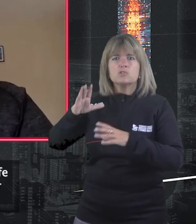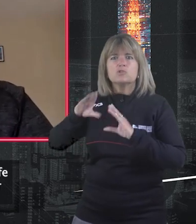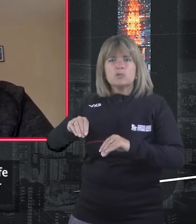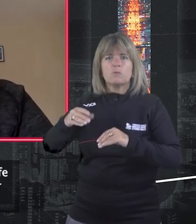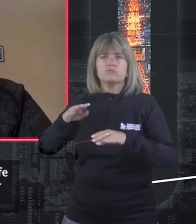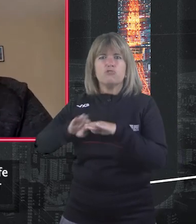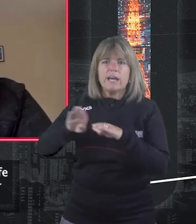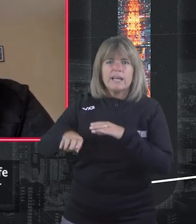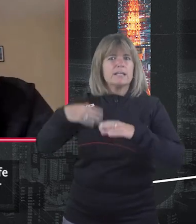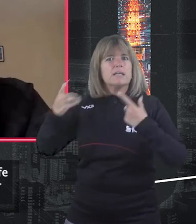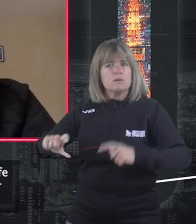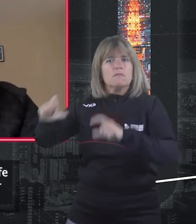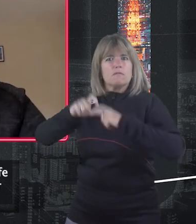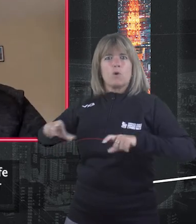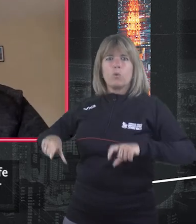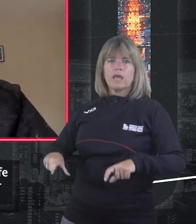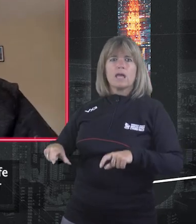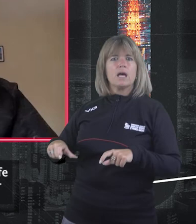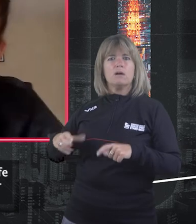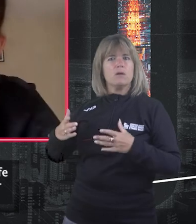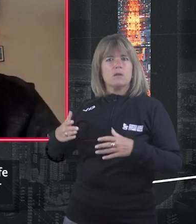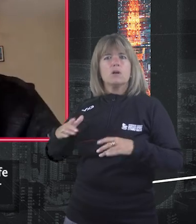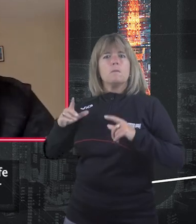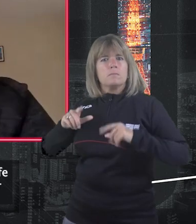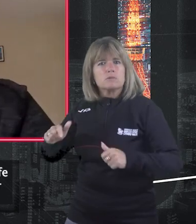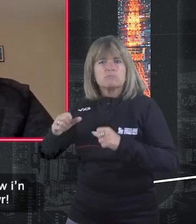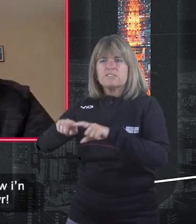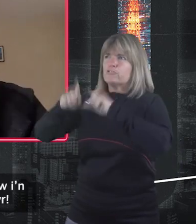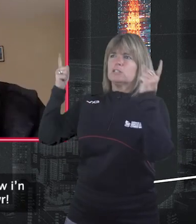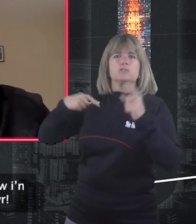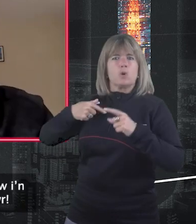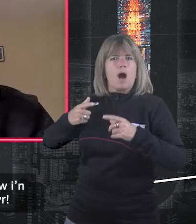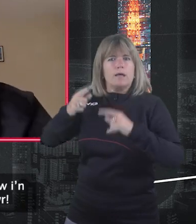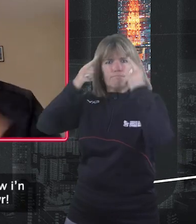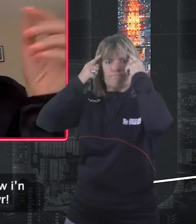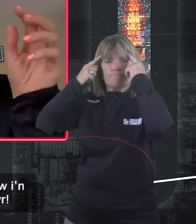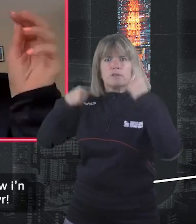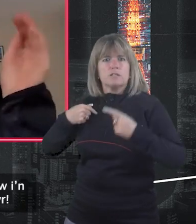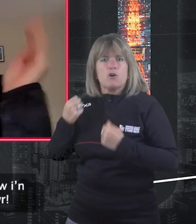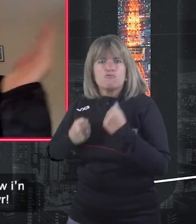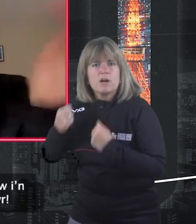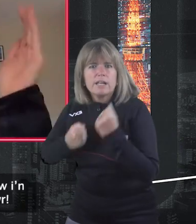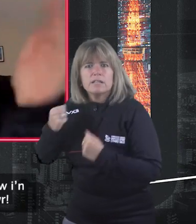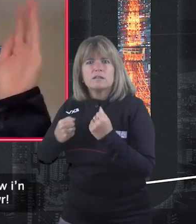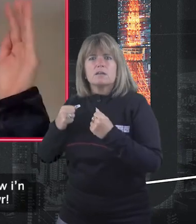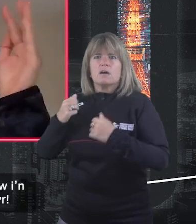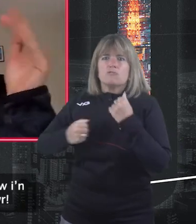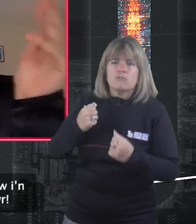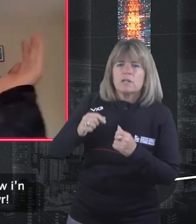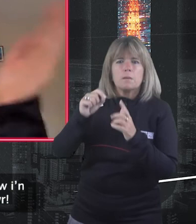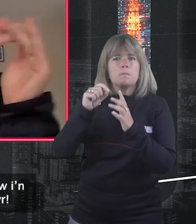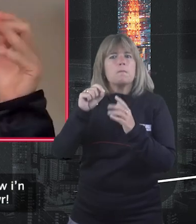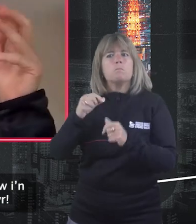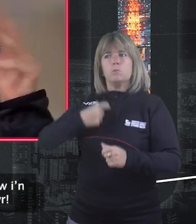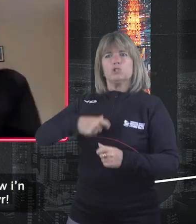think I'll be running the times I've been running the PBs. And also, obviously, my jumping, there's a big jump to come out.